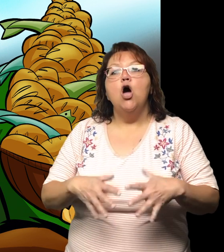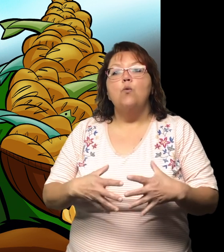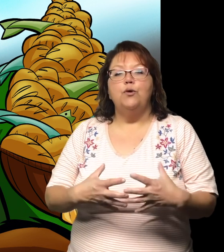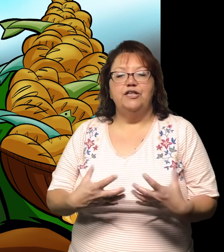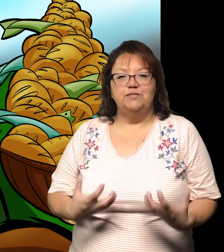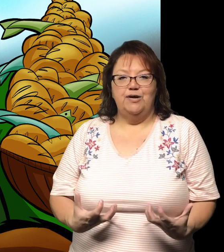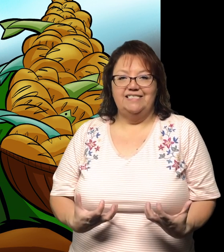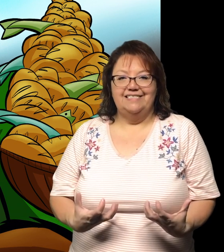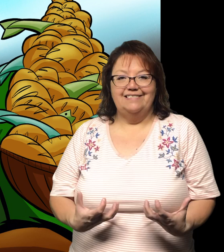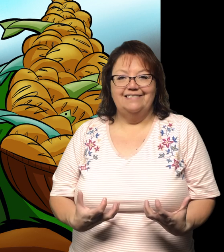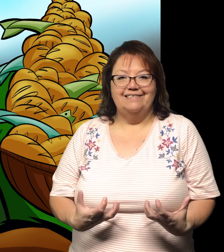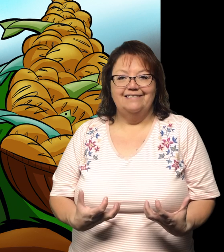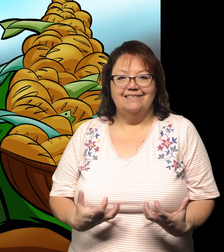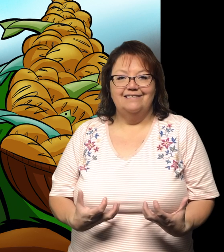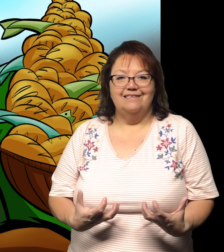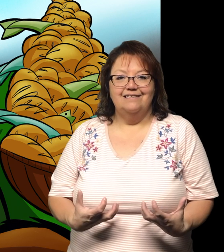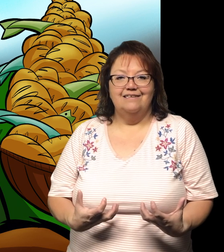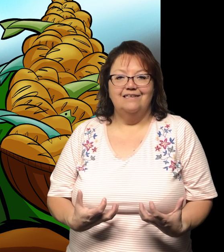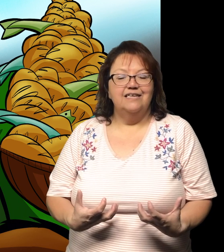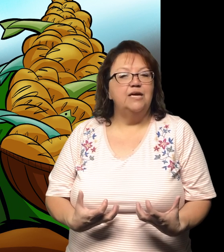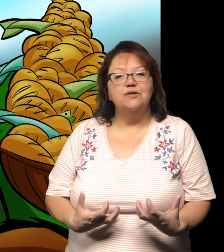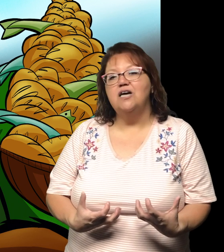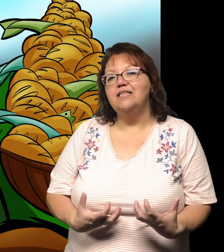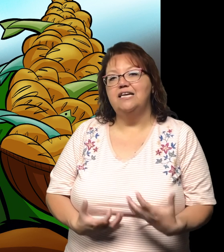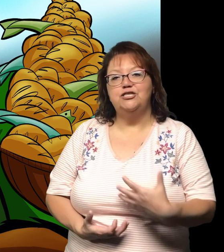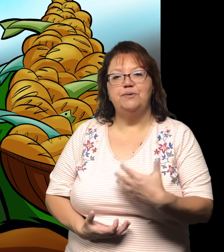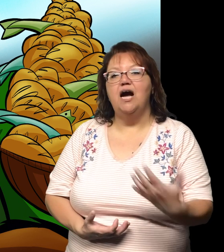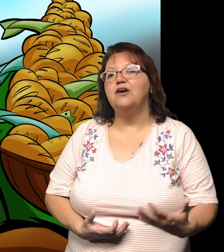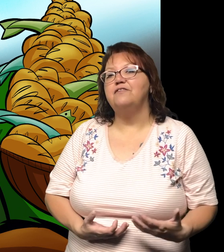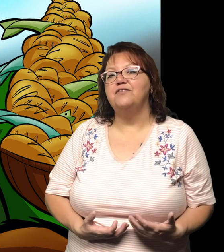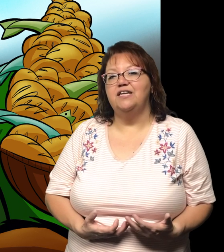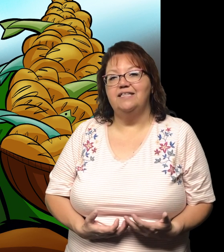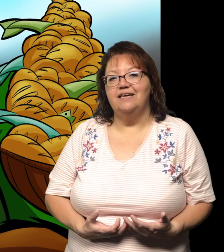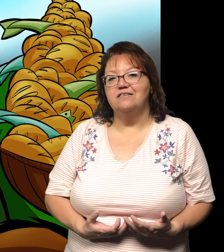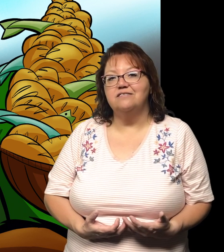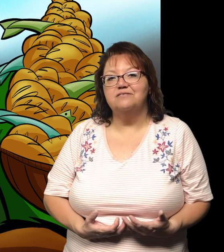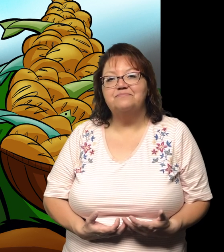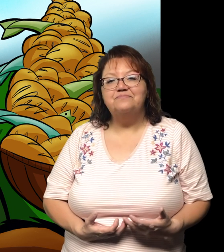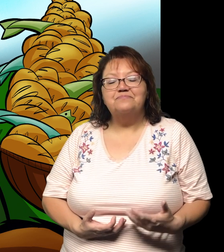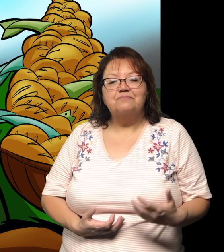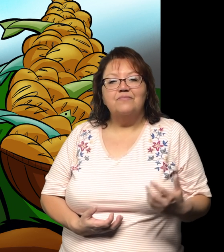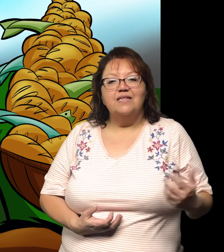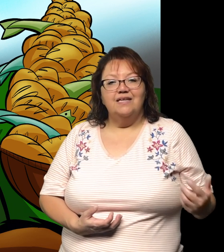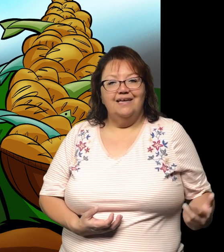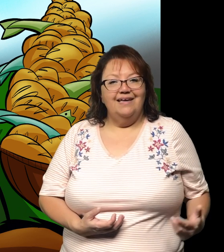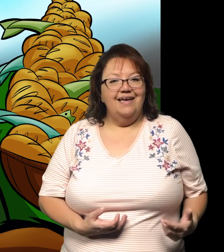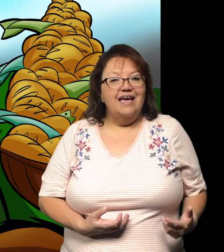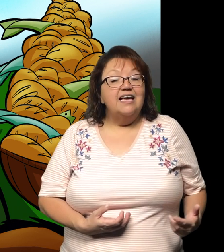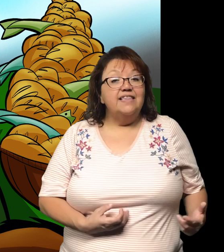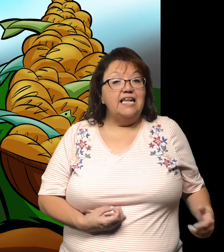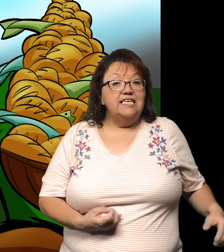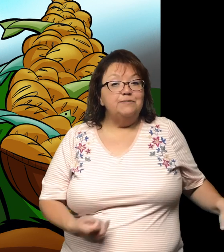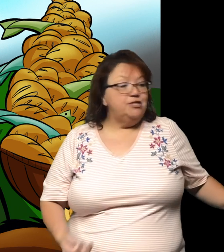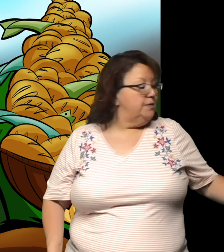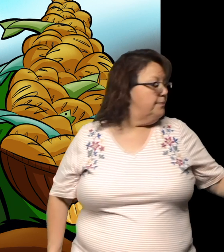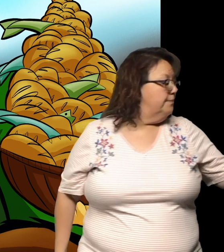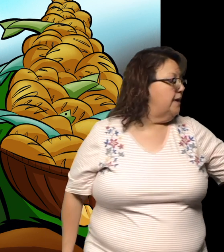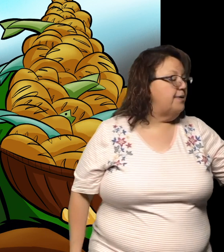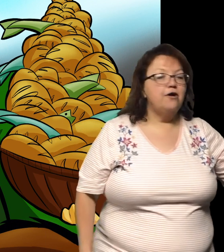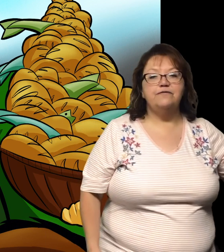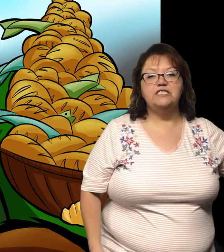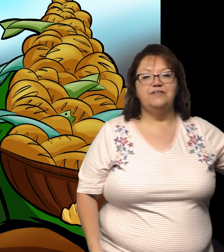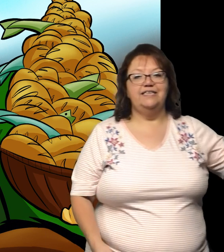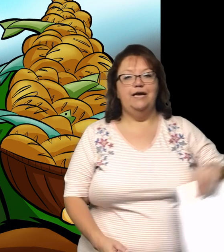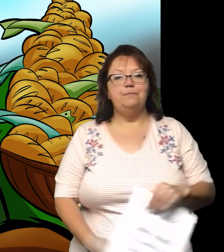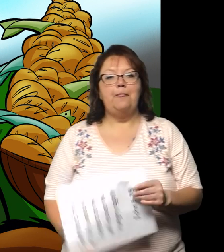spots with his presence. He will not let you be hungry for anything else. And that leads me to